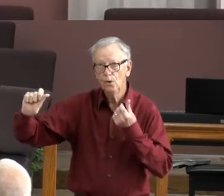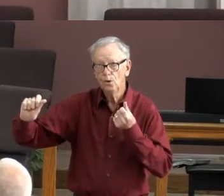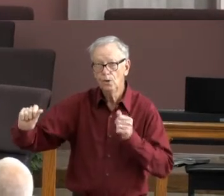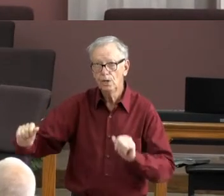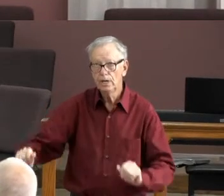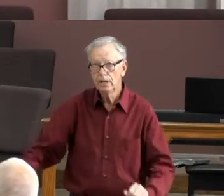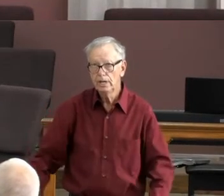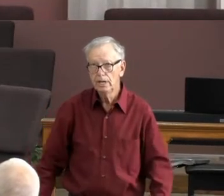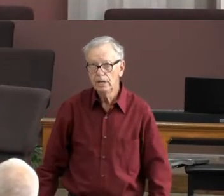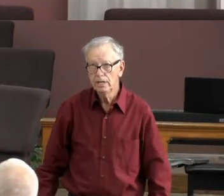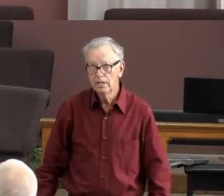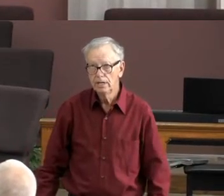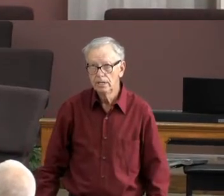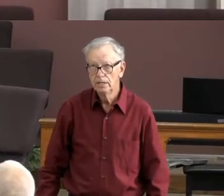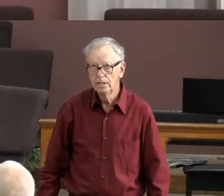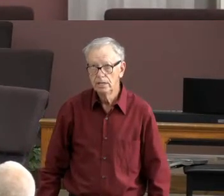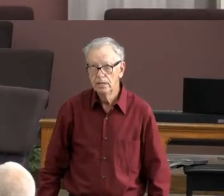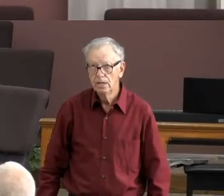holy.